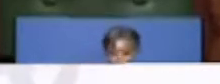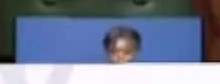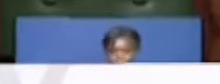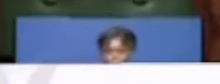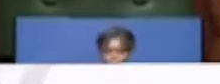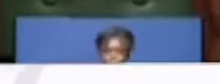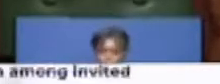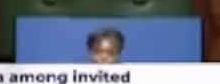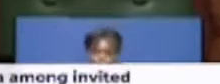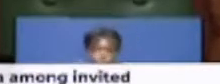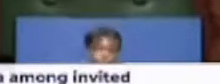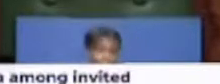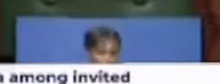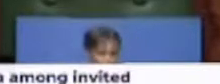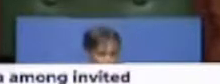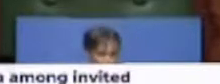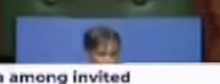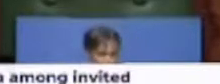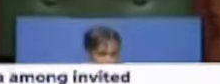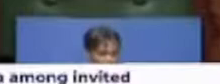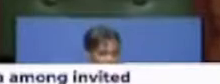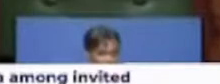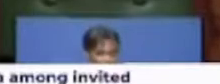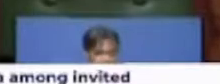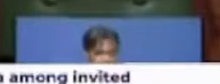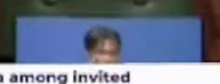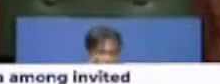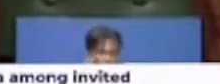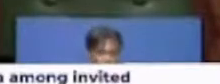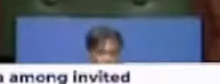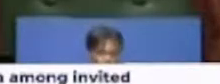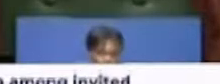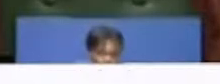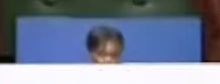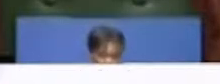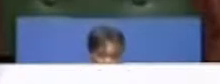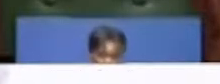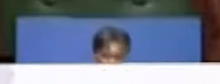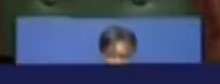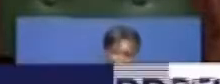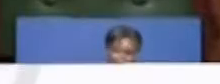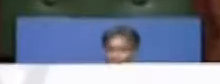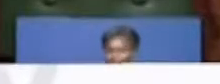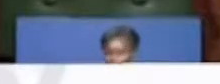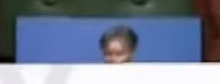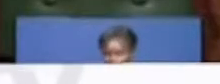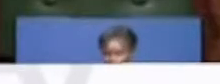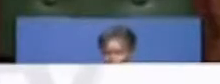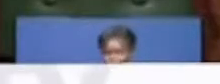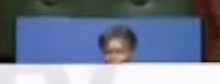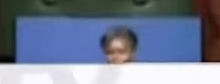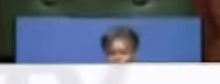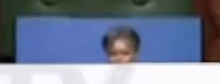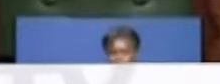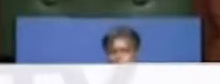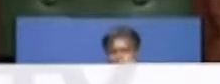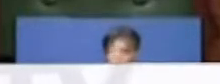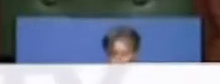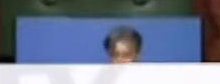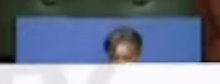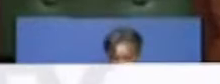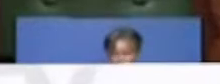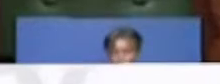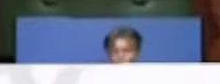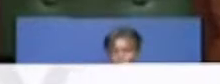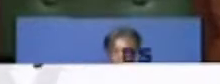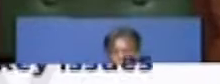school. But by 2018, we had increased that transition rate to 85.5%. And